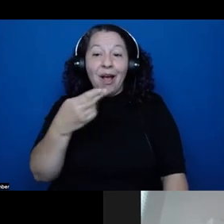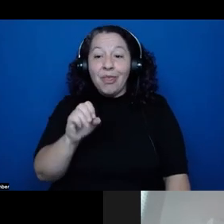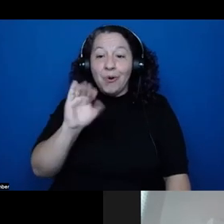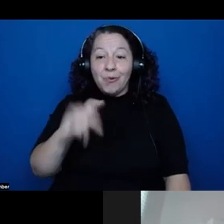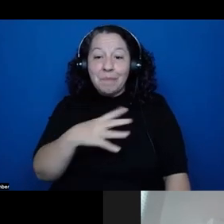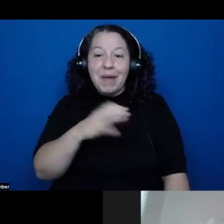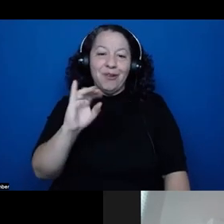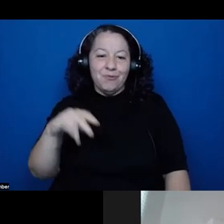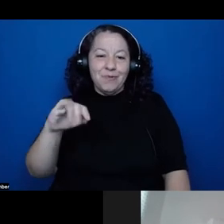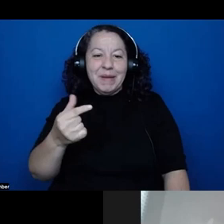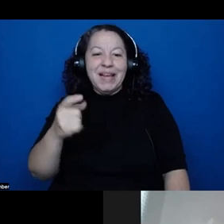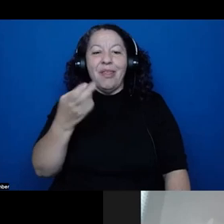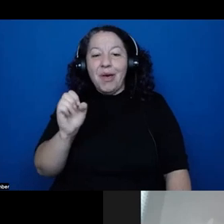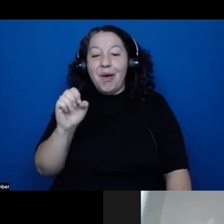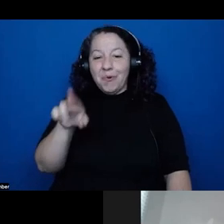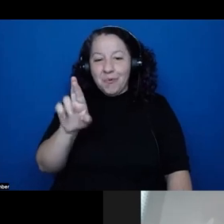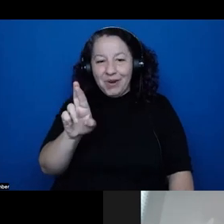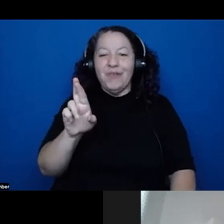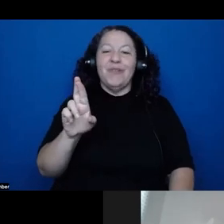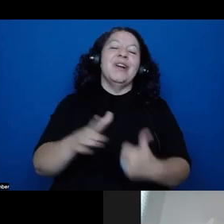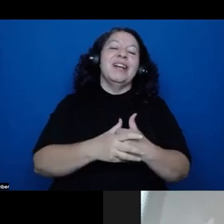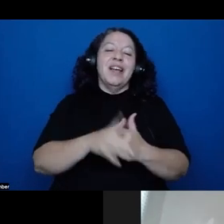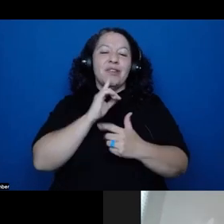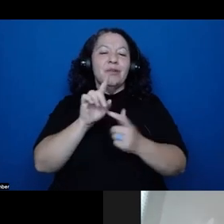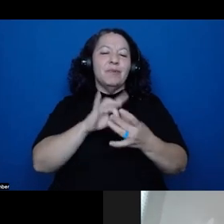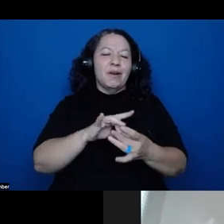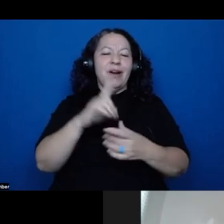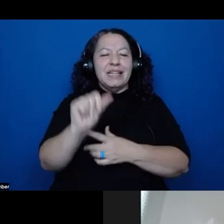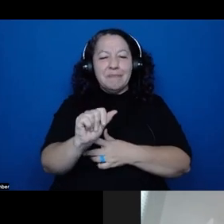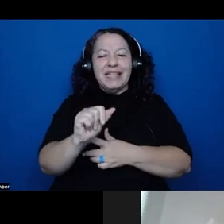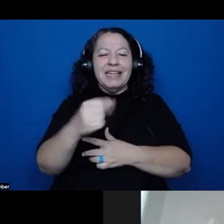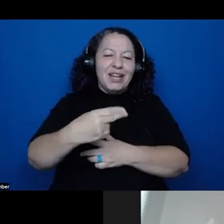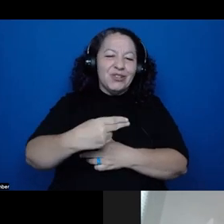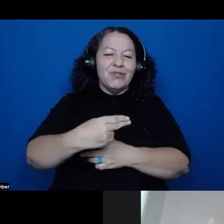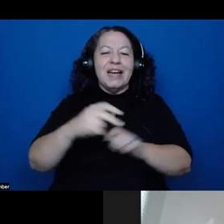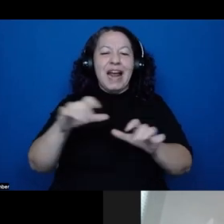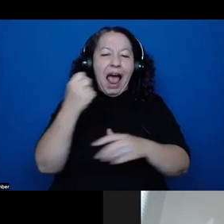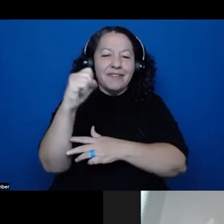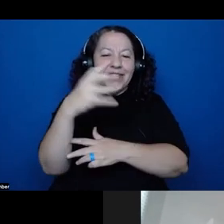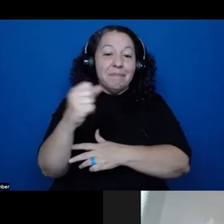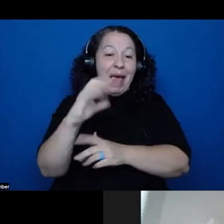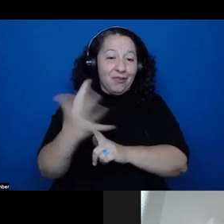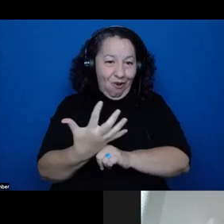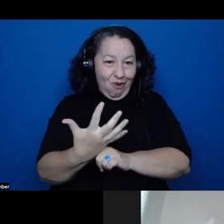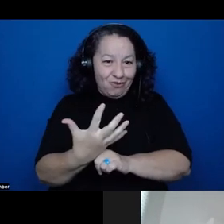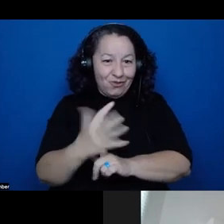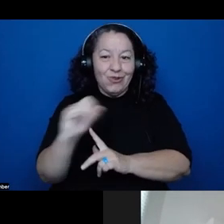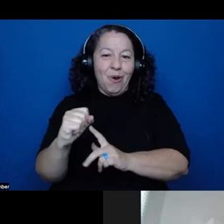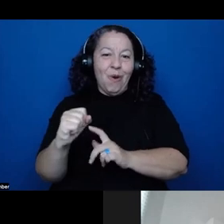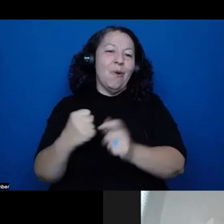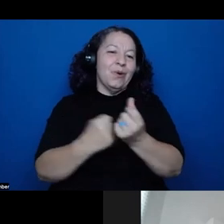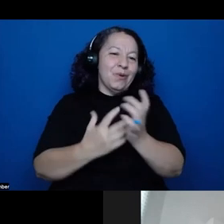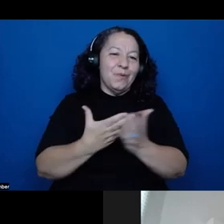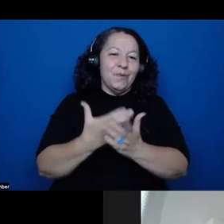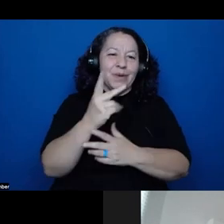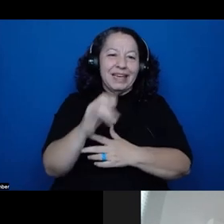queer disability history, activism, and culture, which was co-curated by Kenny Fries.